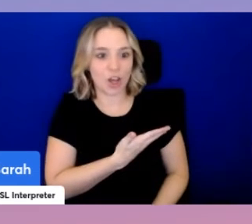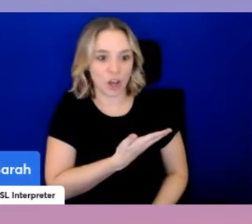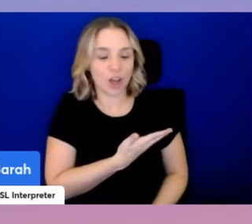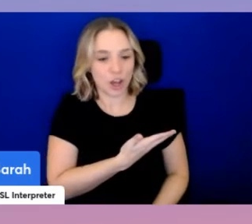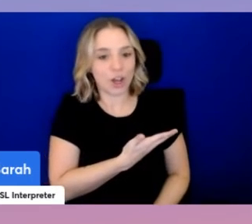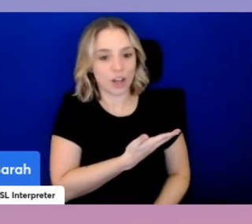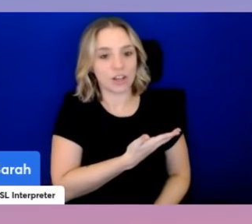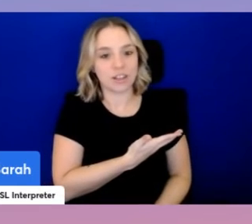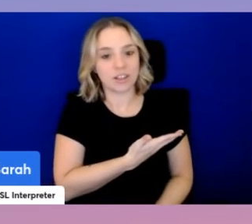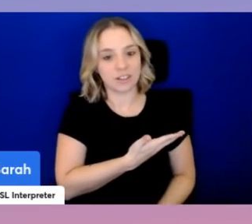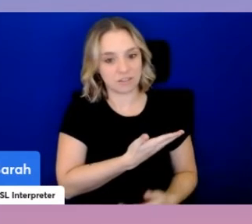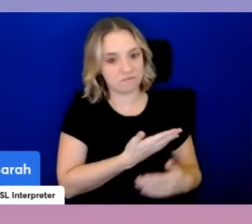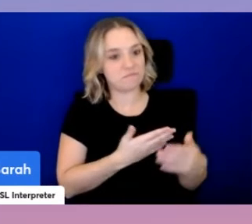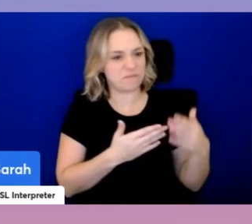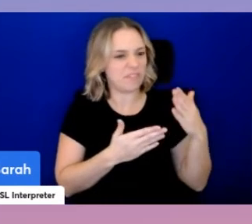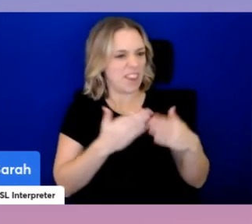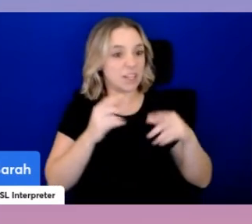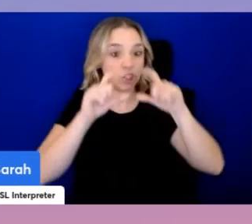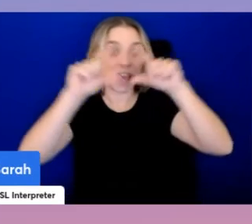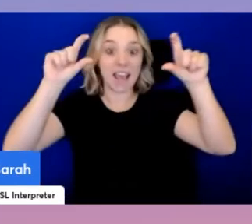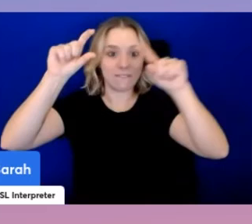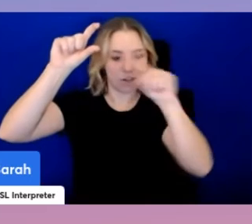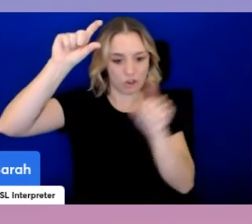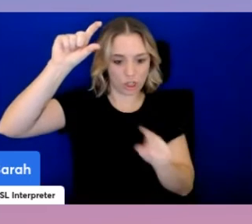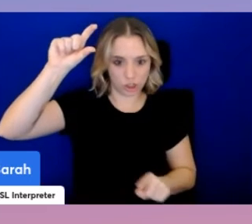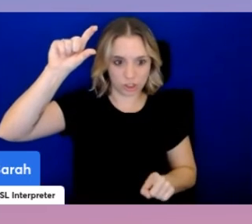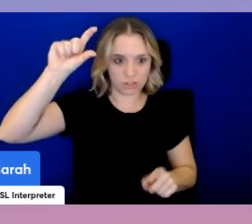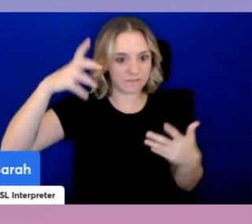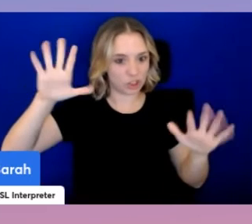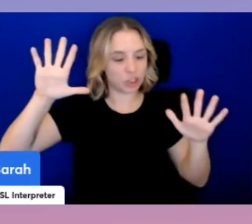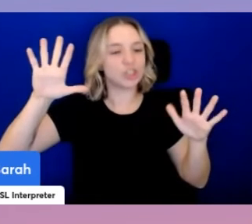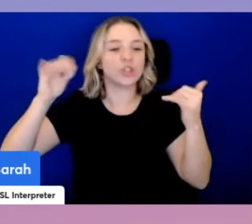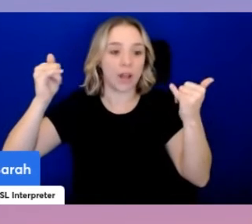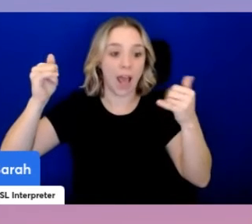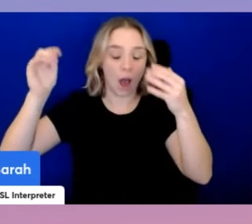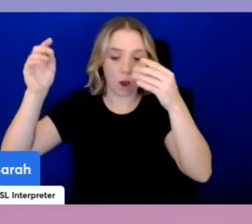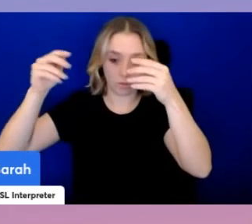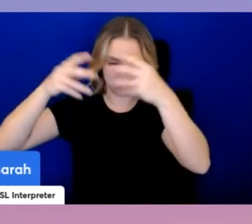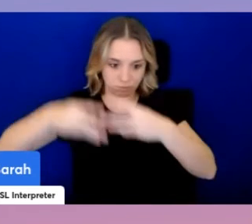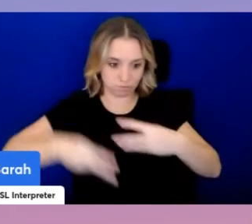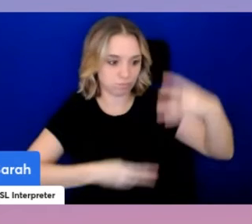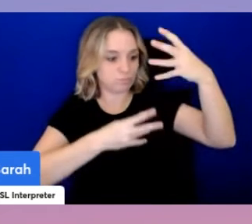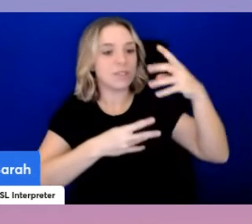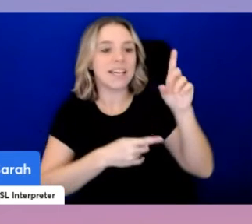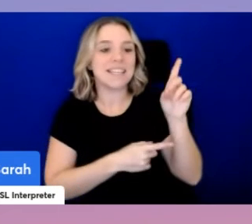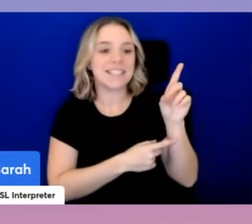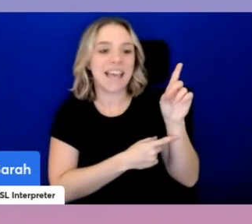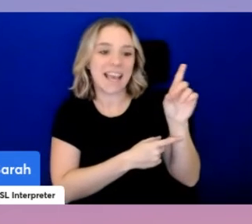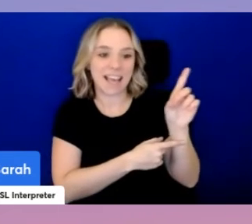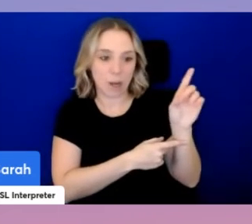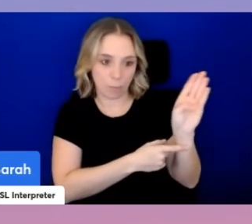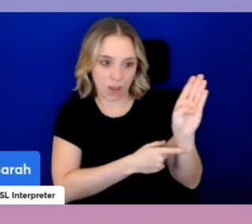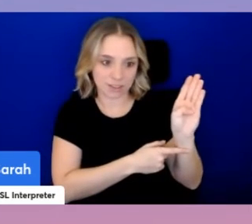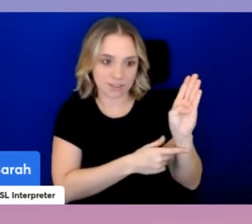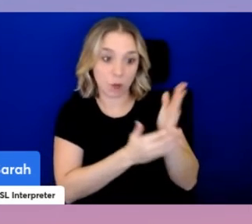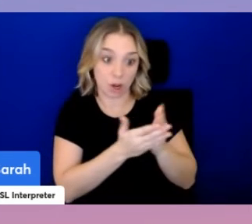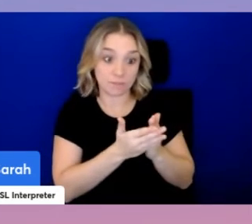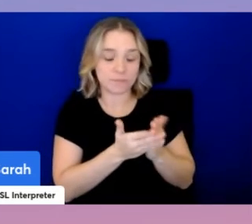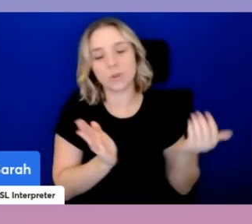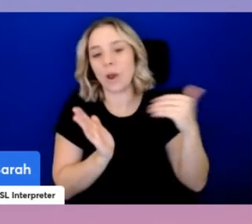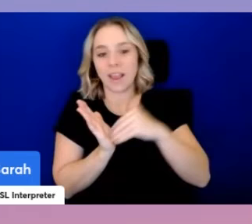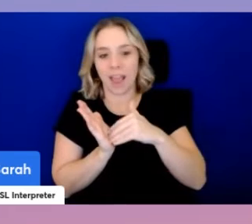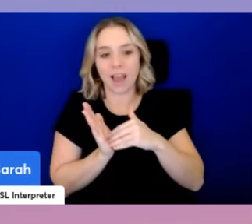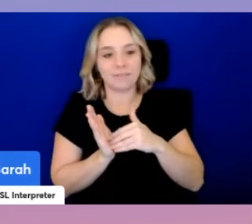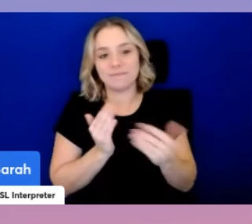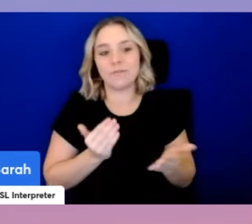the Azure infrastructure. So right now it's moving into the Databricks part. So again, for this part, I can also review the